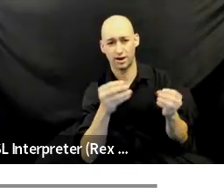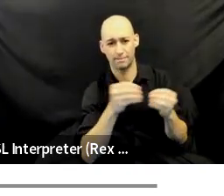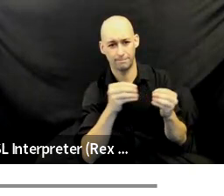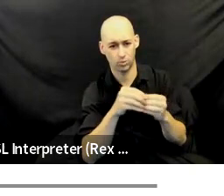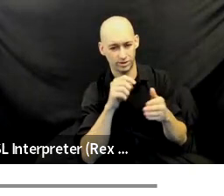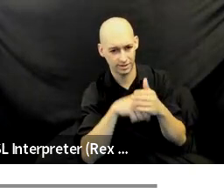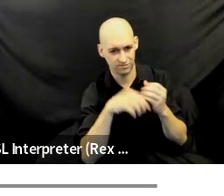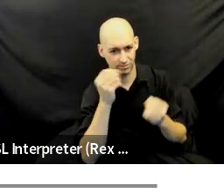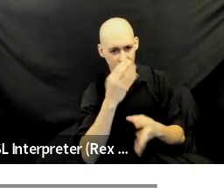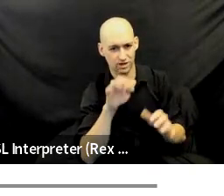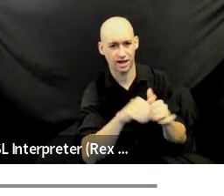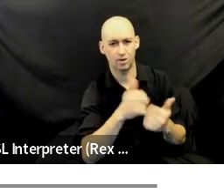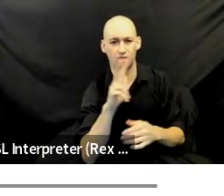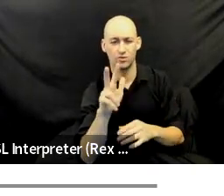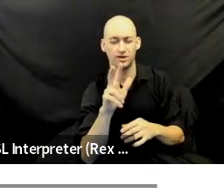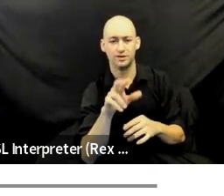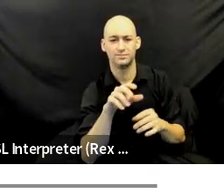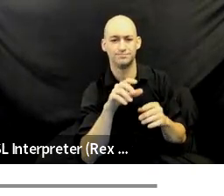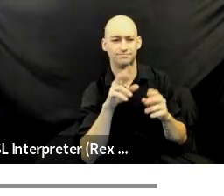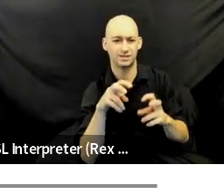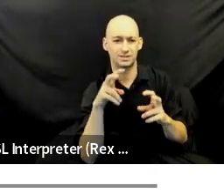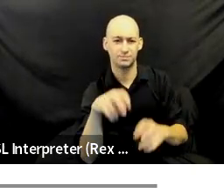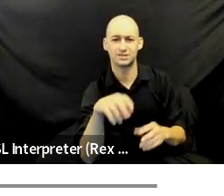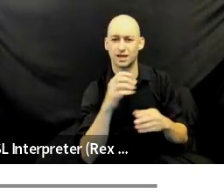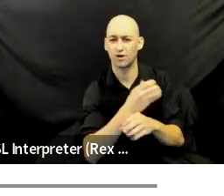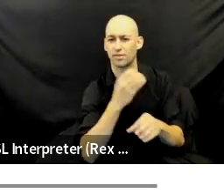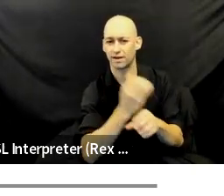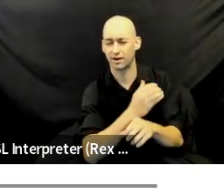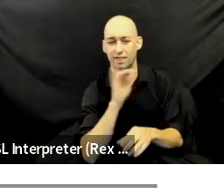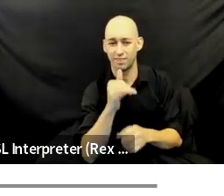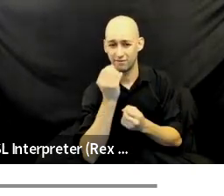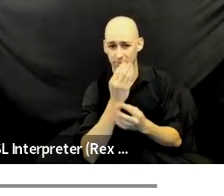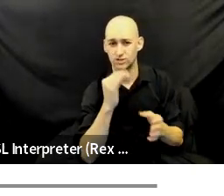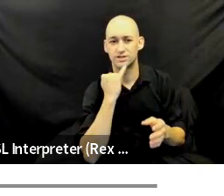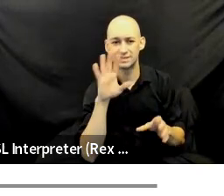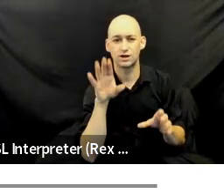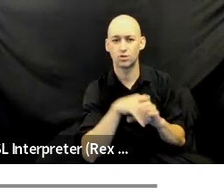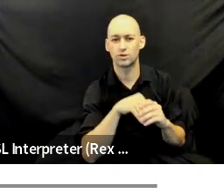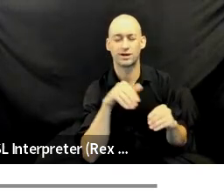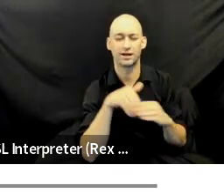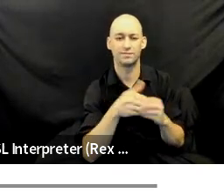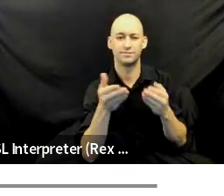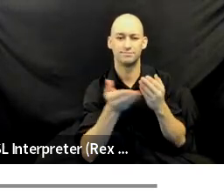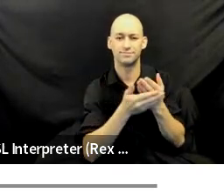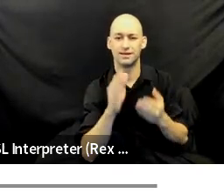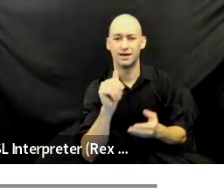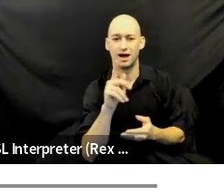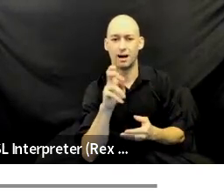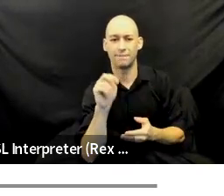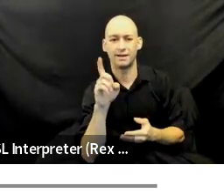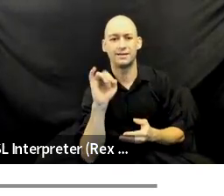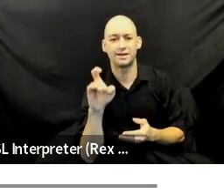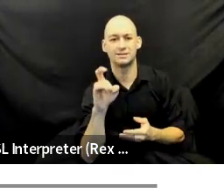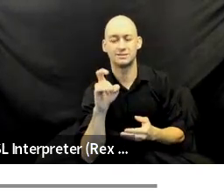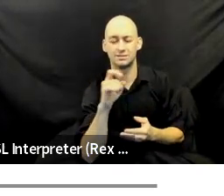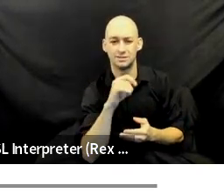how the 3 infrastructure estimates were calculated. This information is included in the appendix of the assessment. And